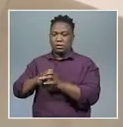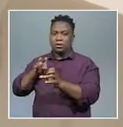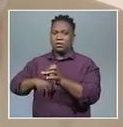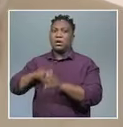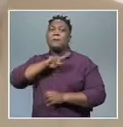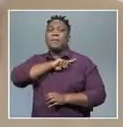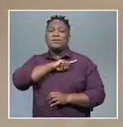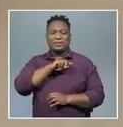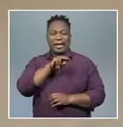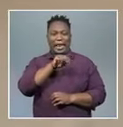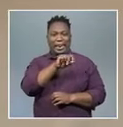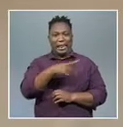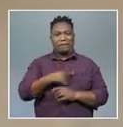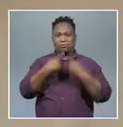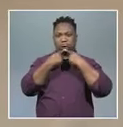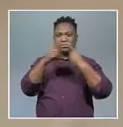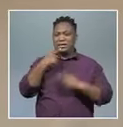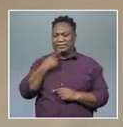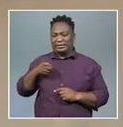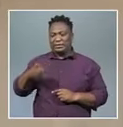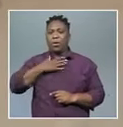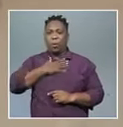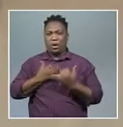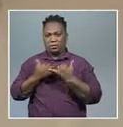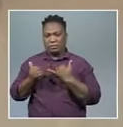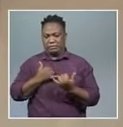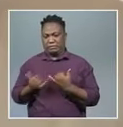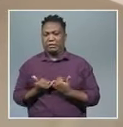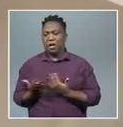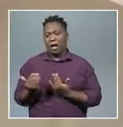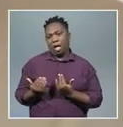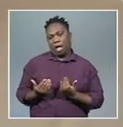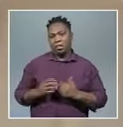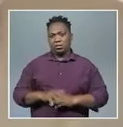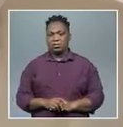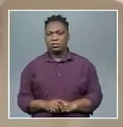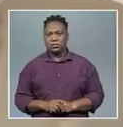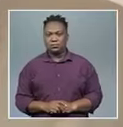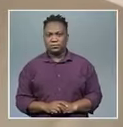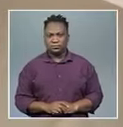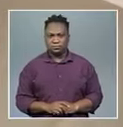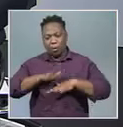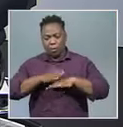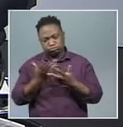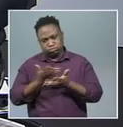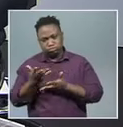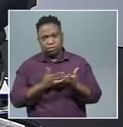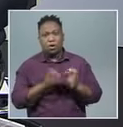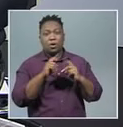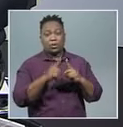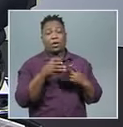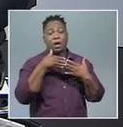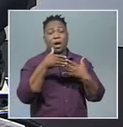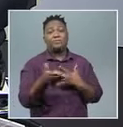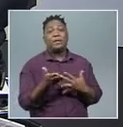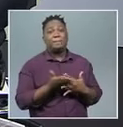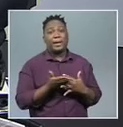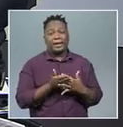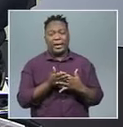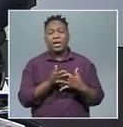nun accused him of soliciting sex from her while hearing her confession. Still ahead, we'll go to our